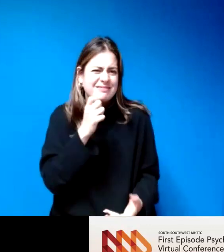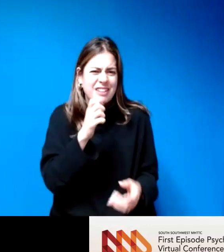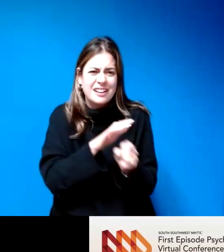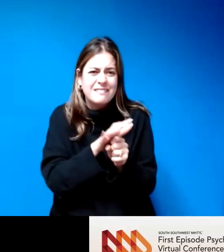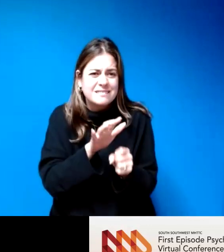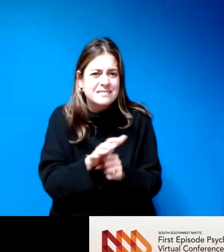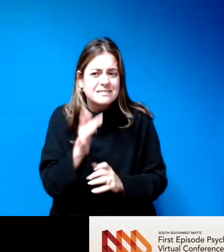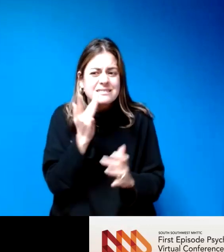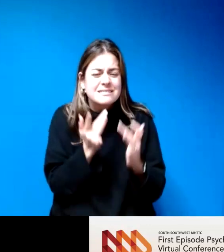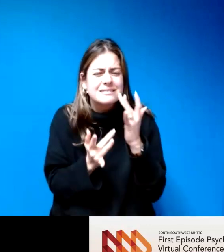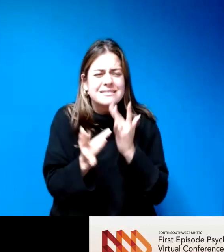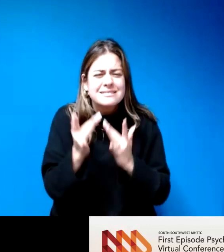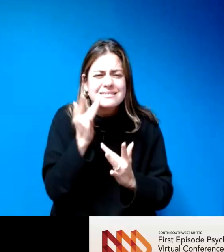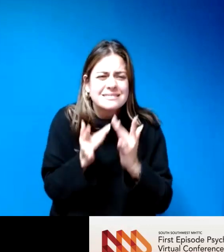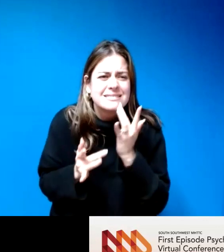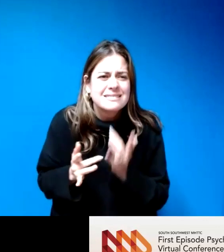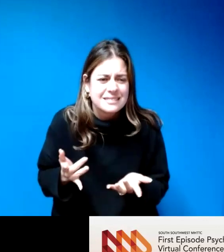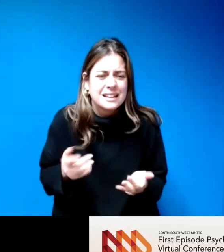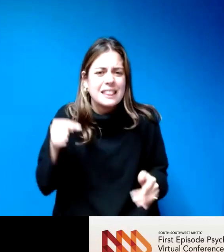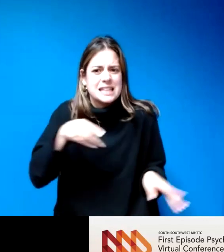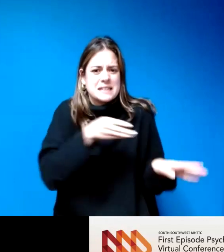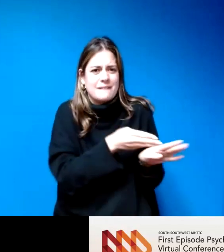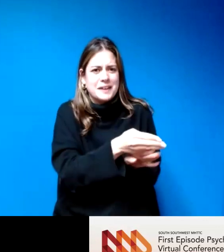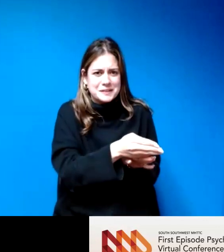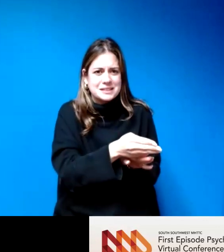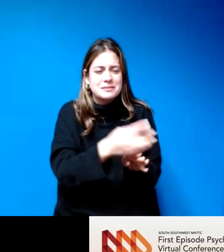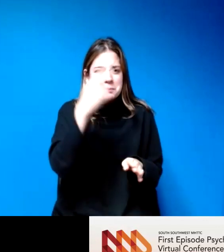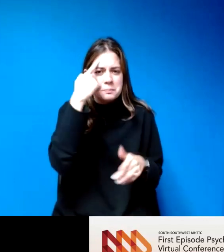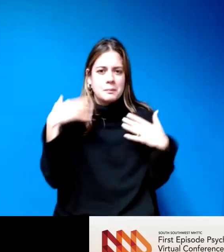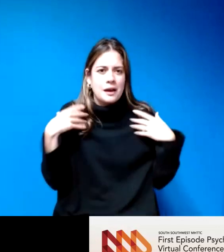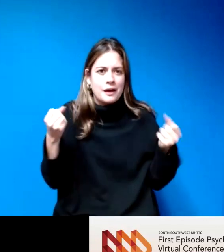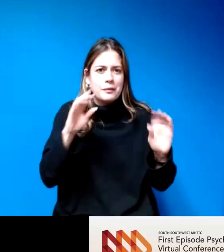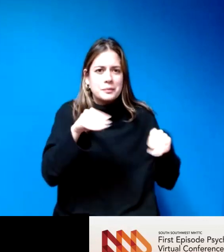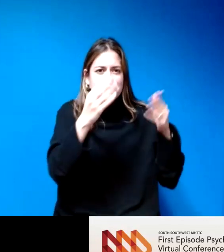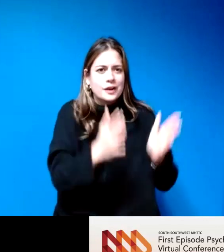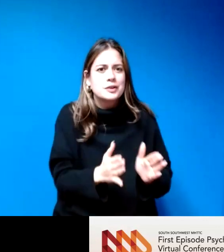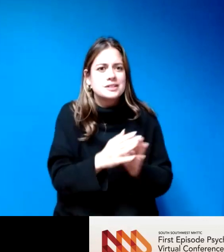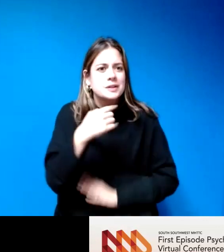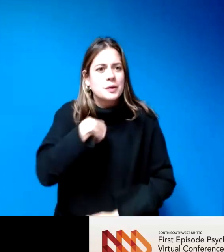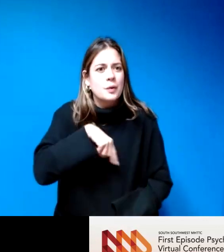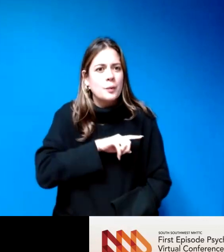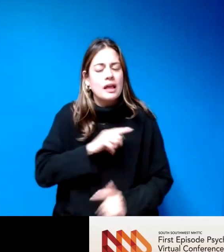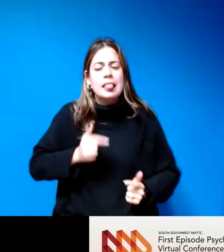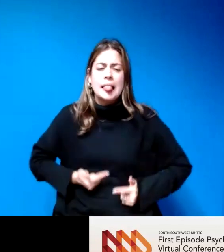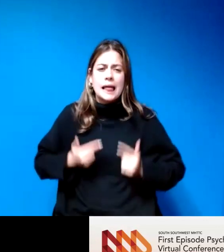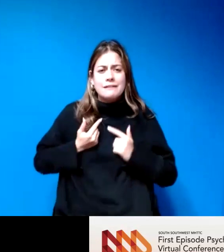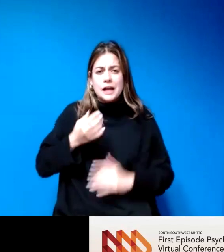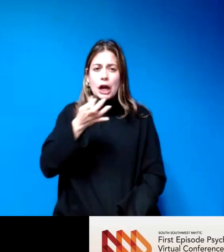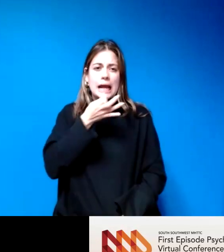as quote unquote field of mental health providers. We have lived in our expert